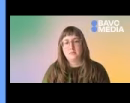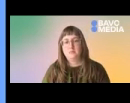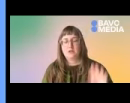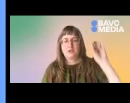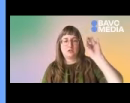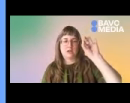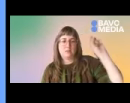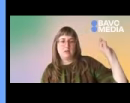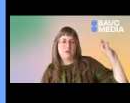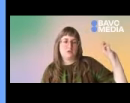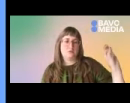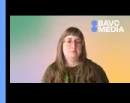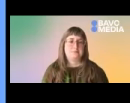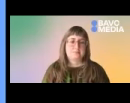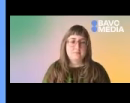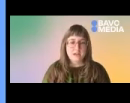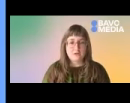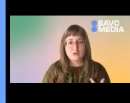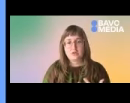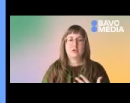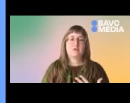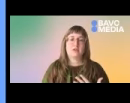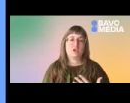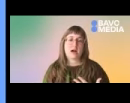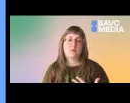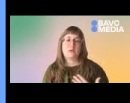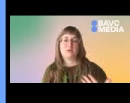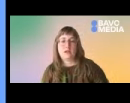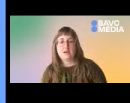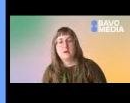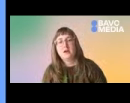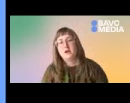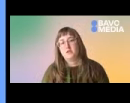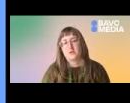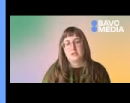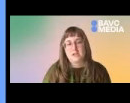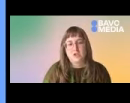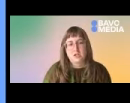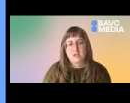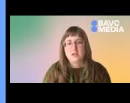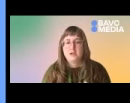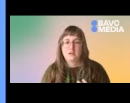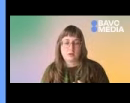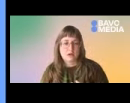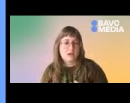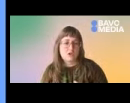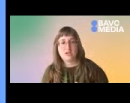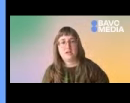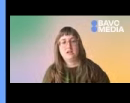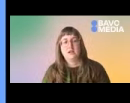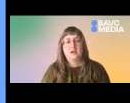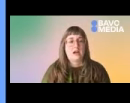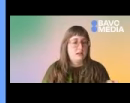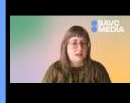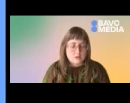and your name to your name in Zoom. Introduce yourself in the chat with your name, your organization, your